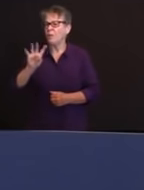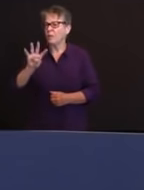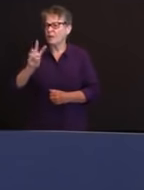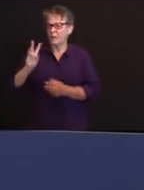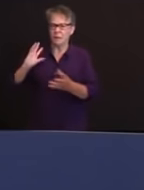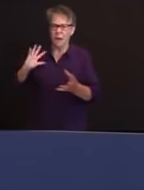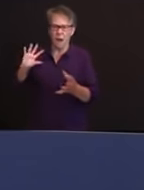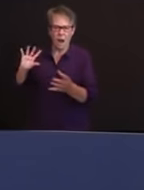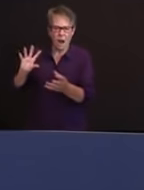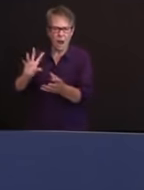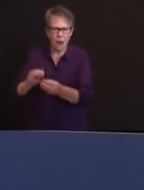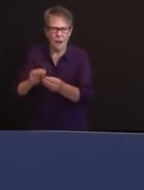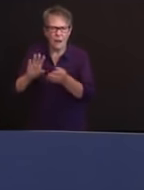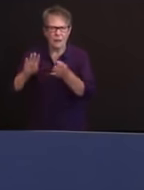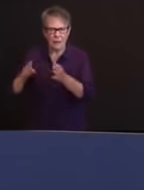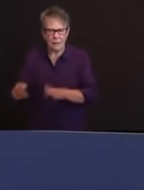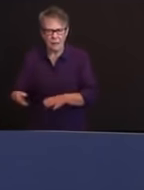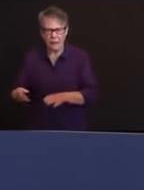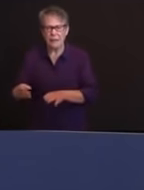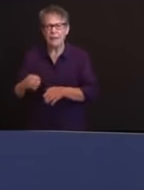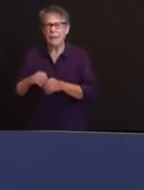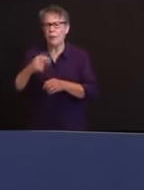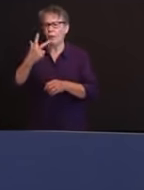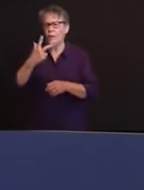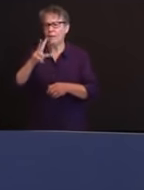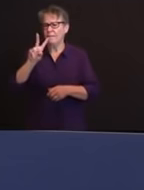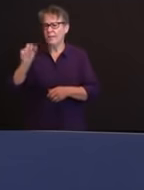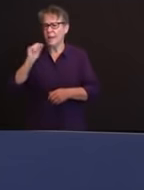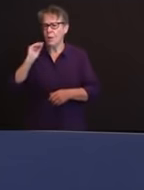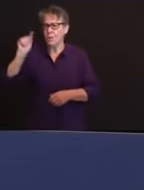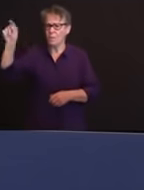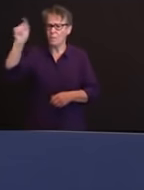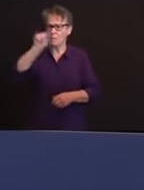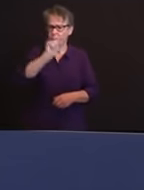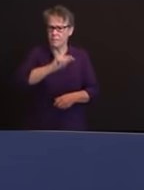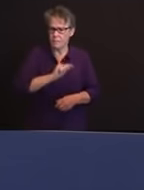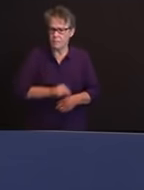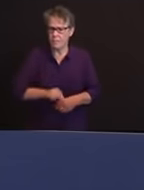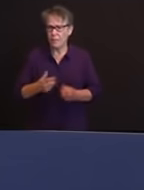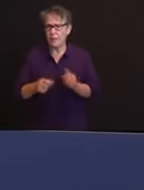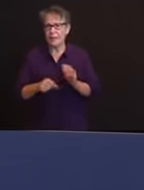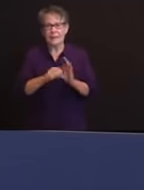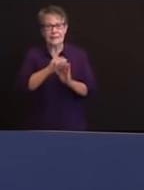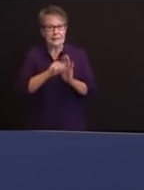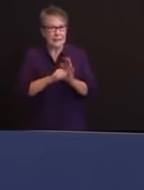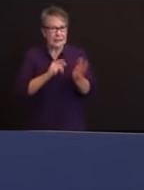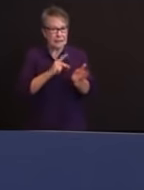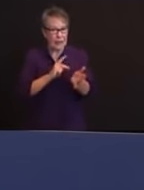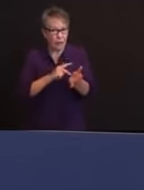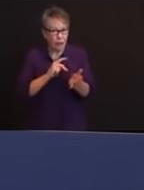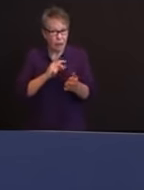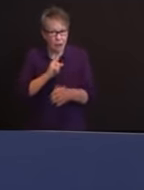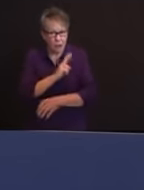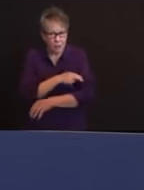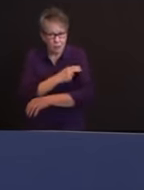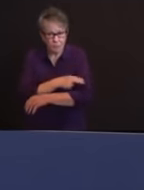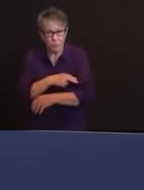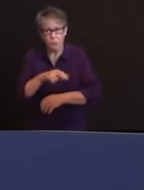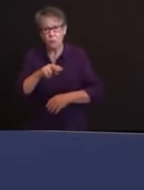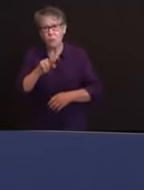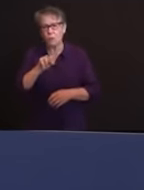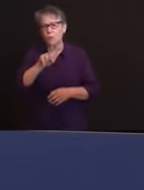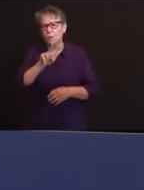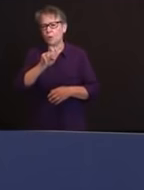across the three homes is cumulative. At our state psychiatric hospitals, the cumulative numbers are